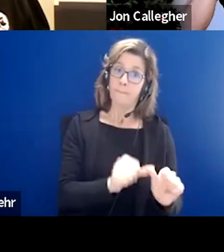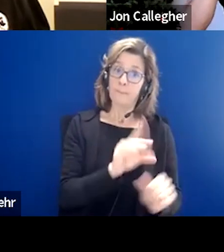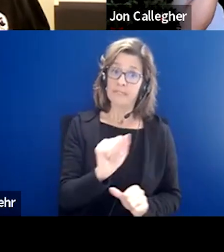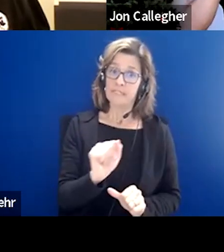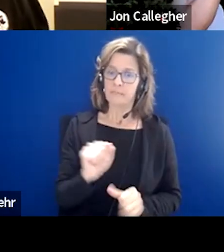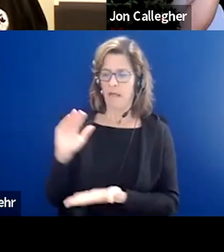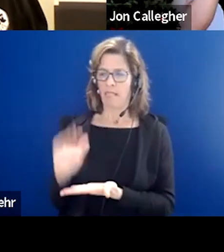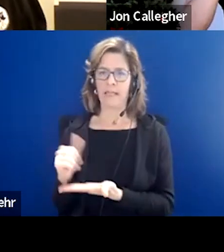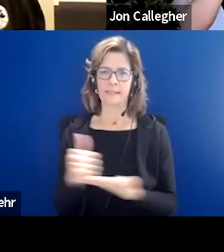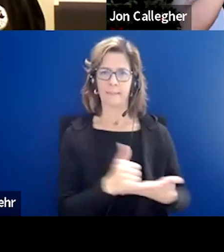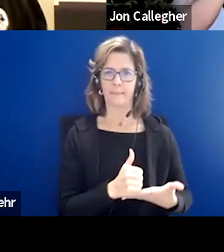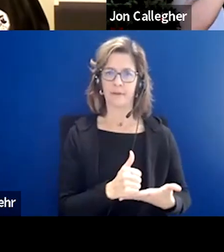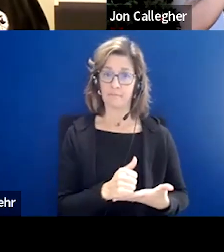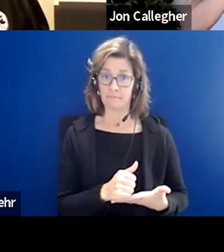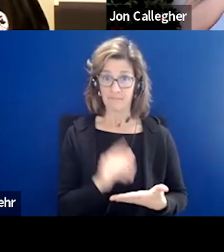No. Why not?